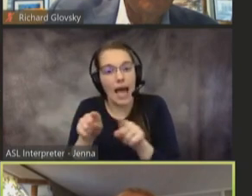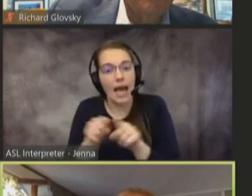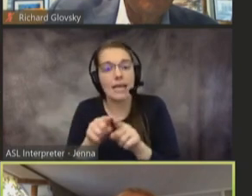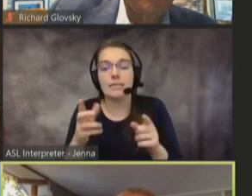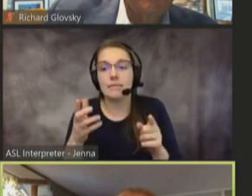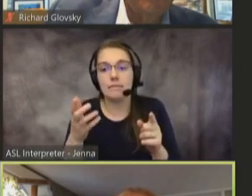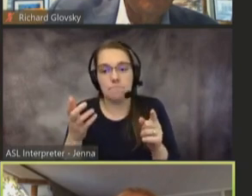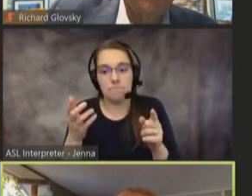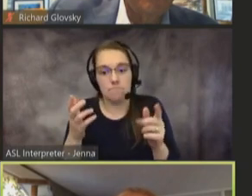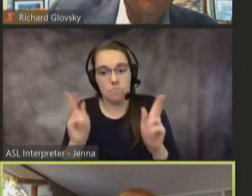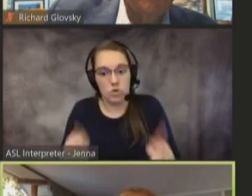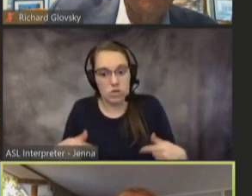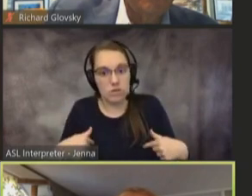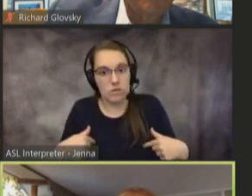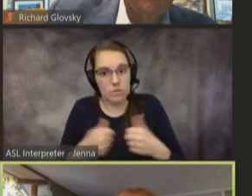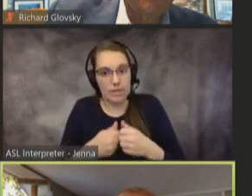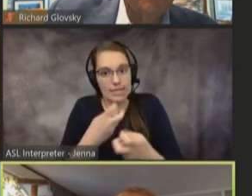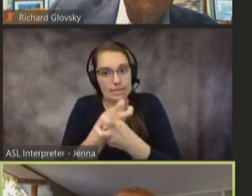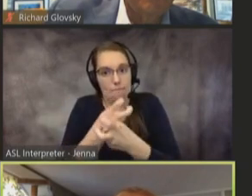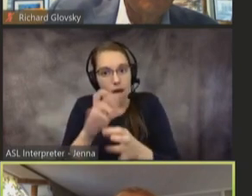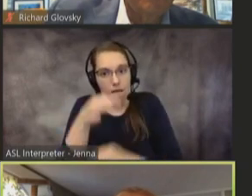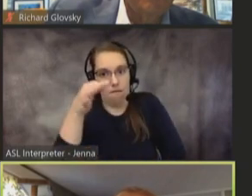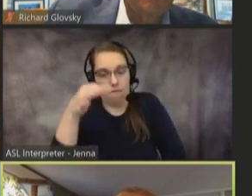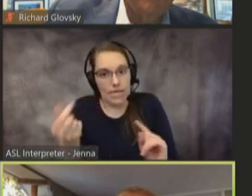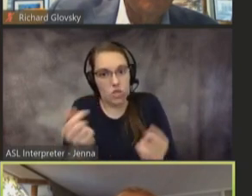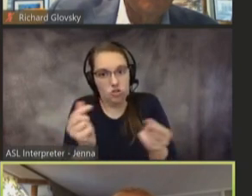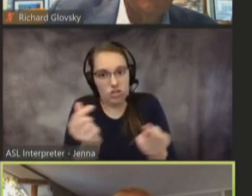seating. It's not a very user-friendly